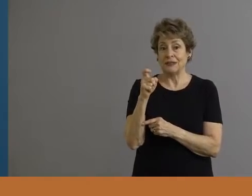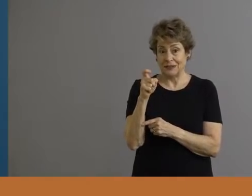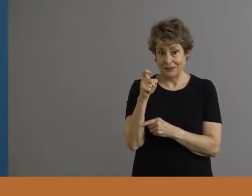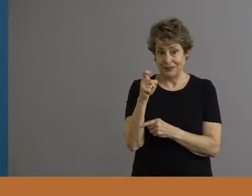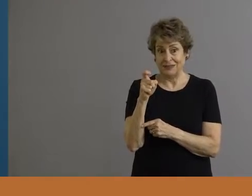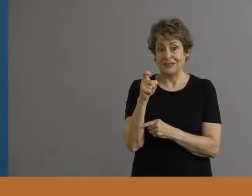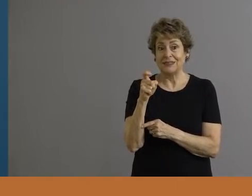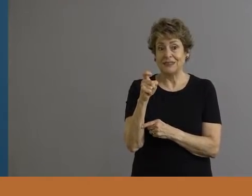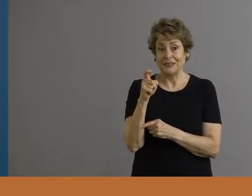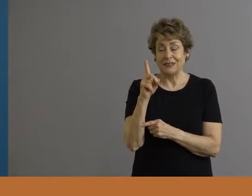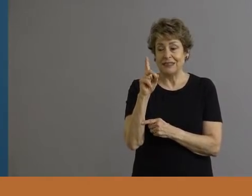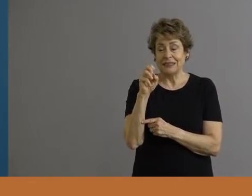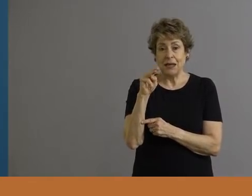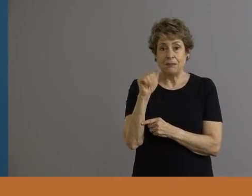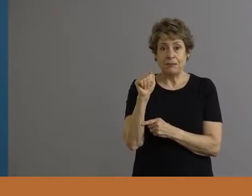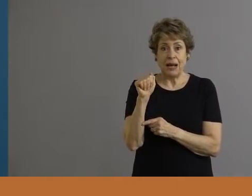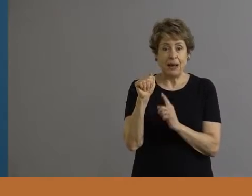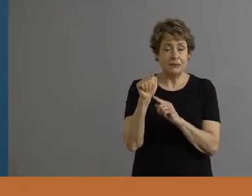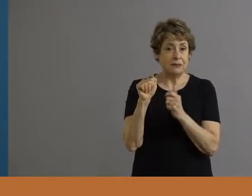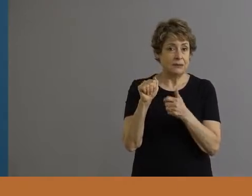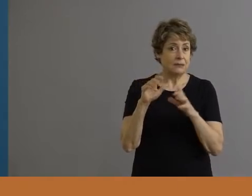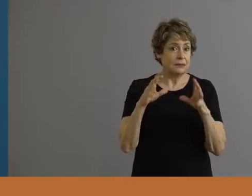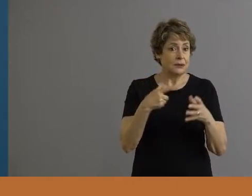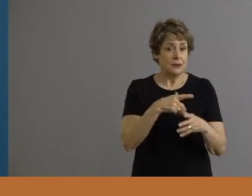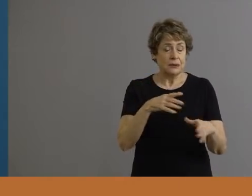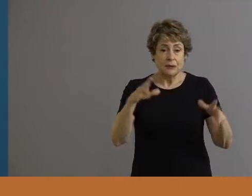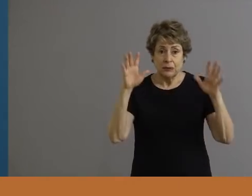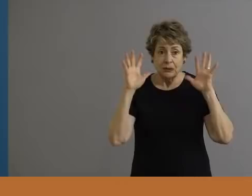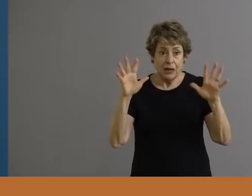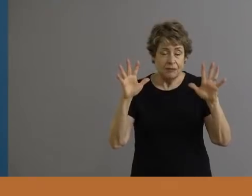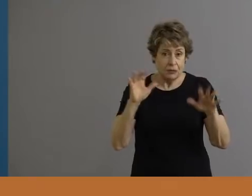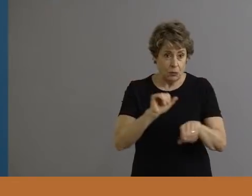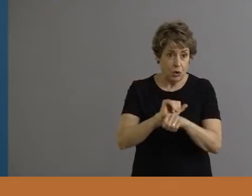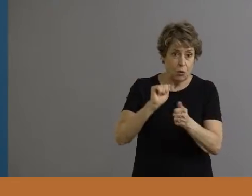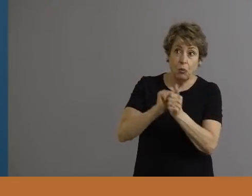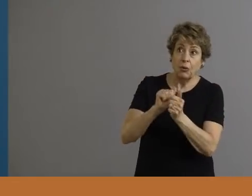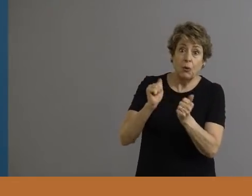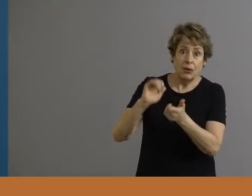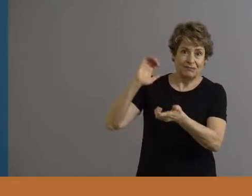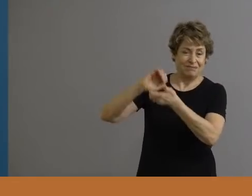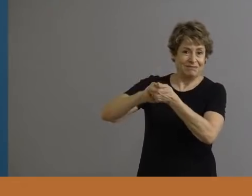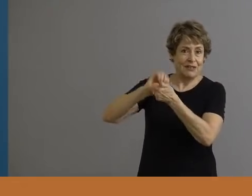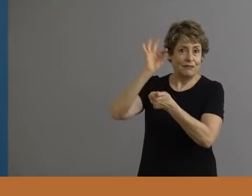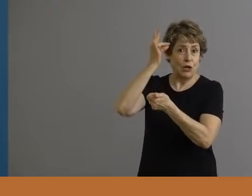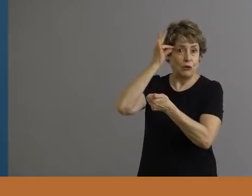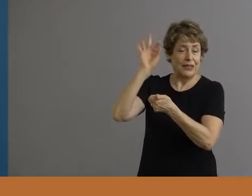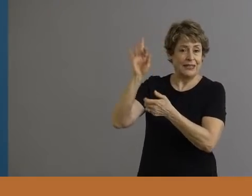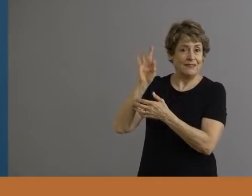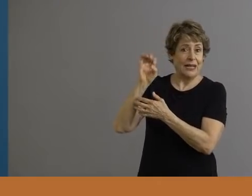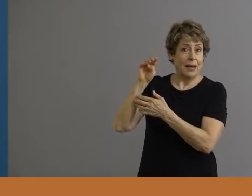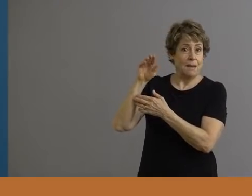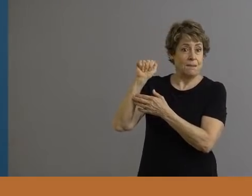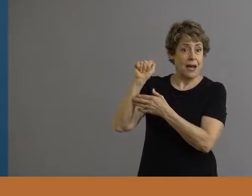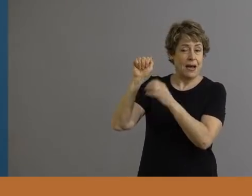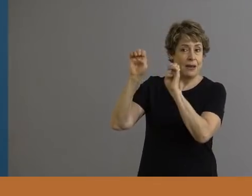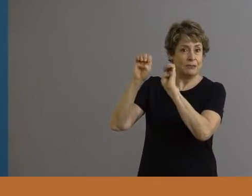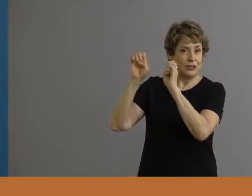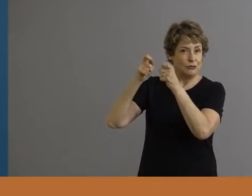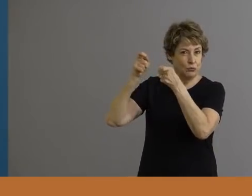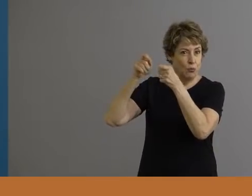the Federal Emergency and Military Affairs Department. Give us an update, please. Yes, sir. Good afternoon.